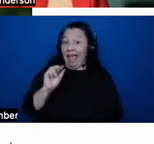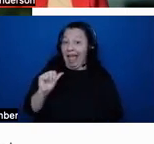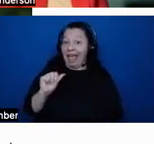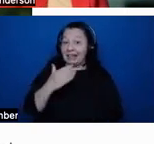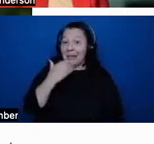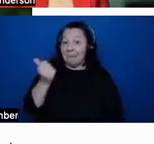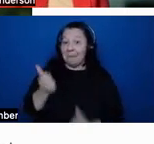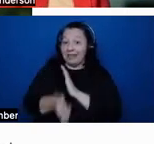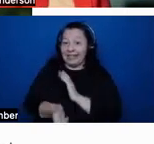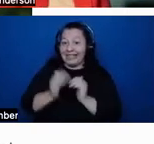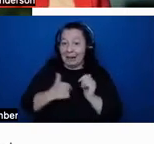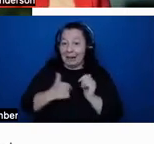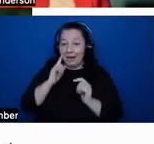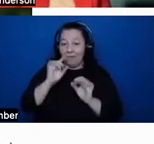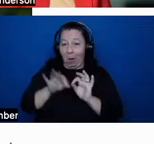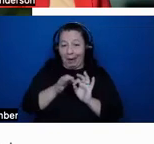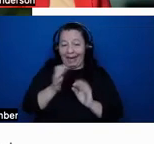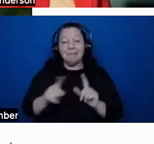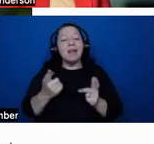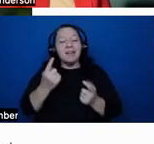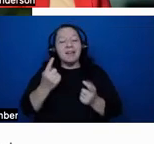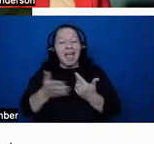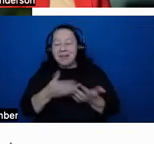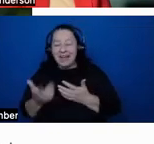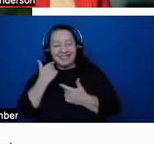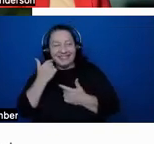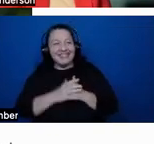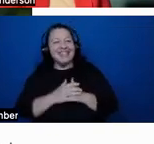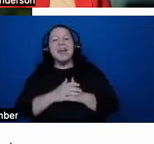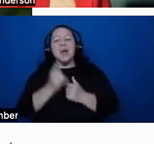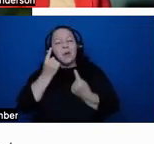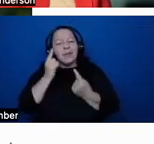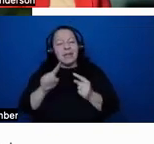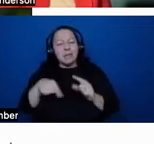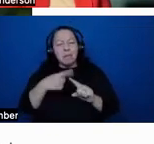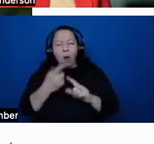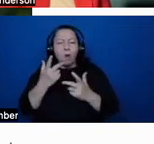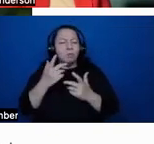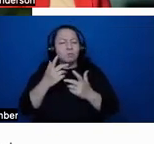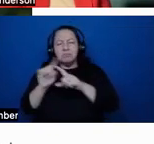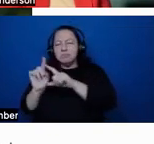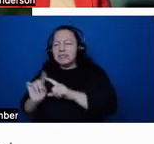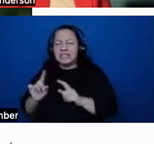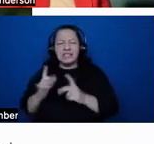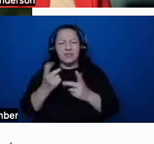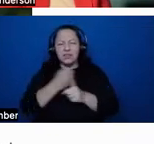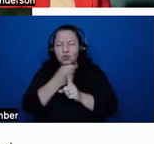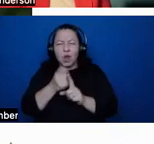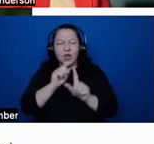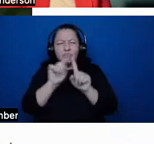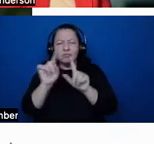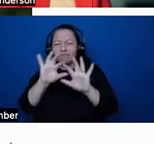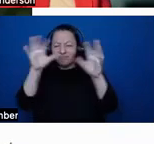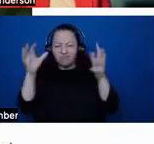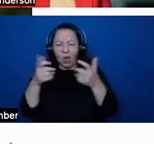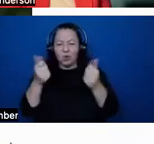so we're thinking about all these different sorts of things. And I don't know, just trying to build out this idea that I think